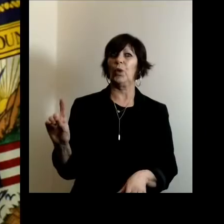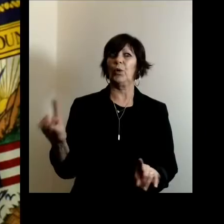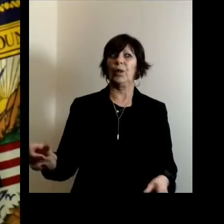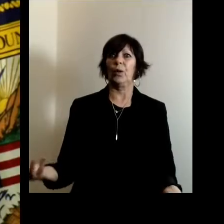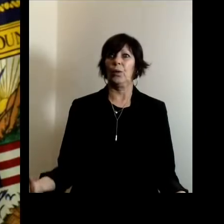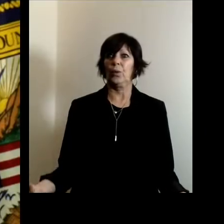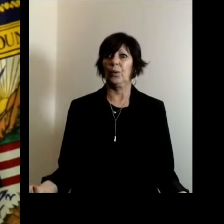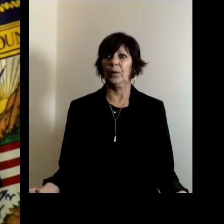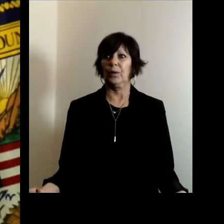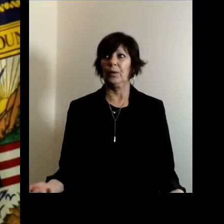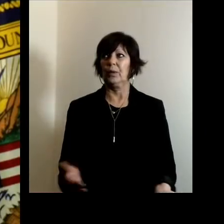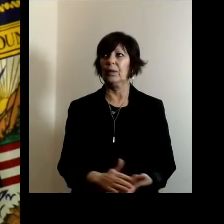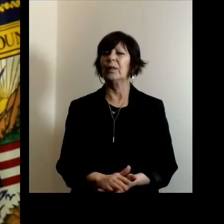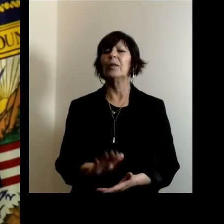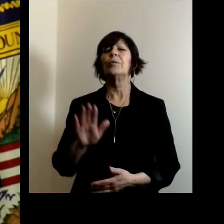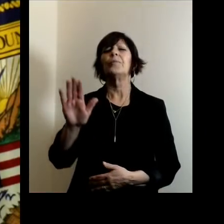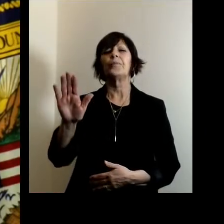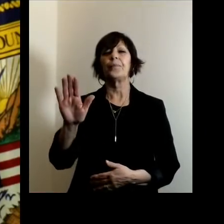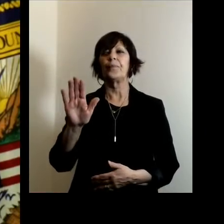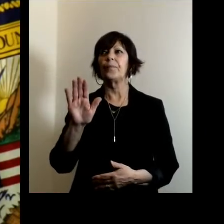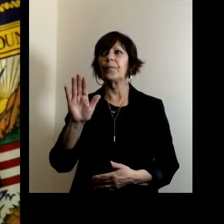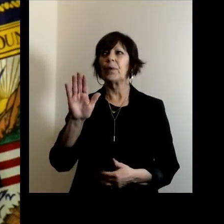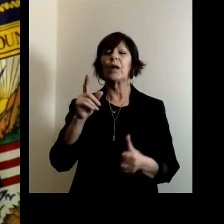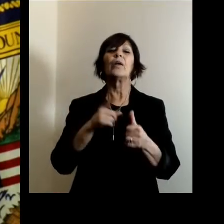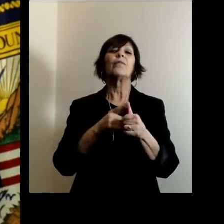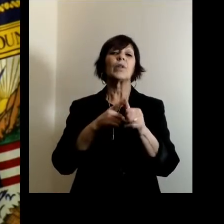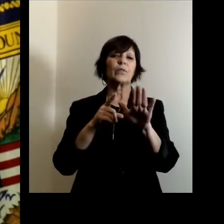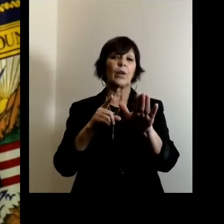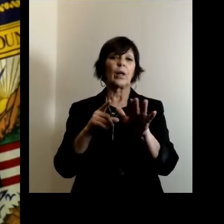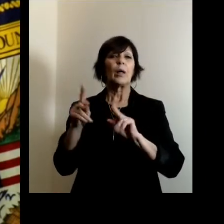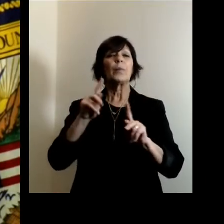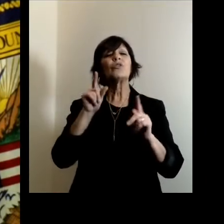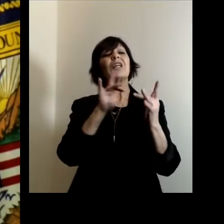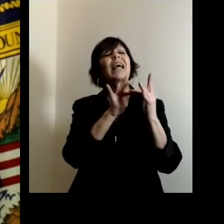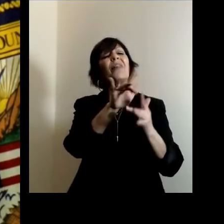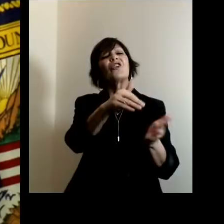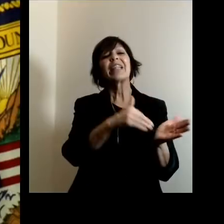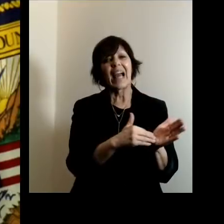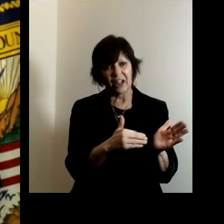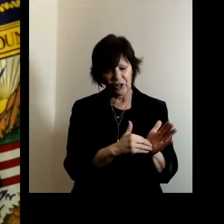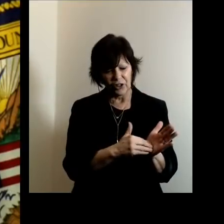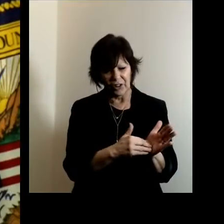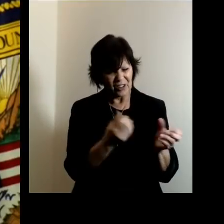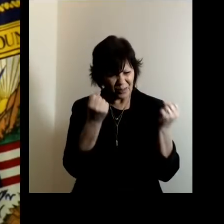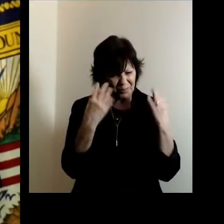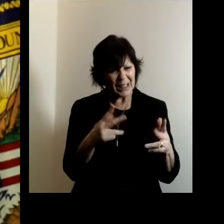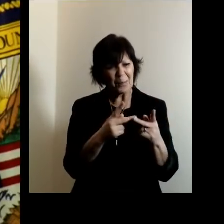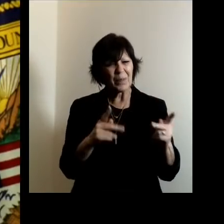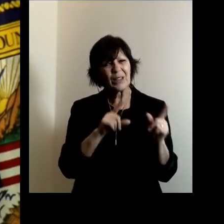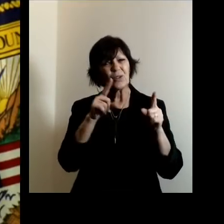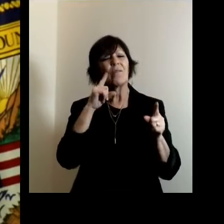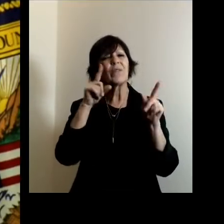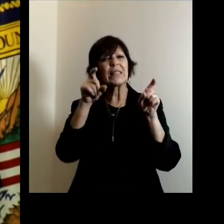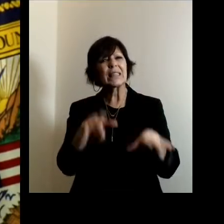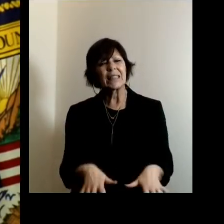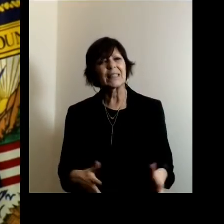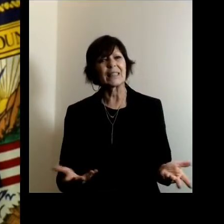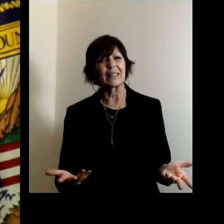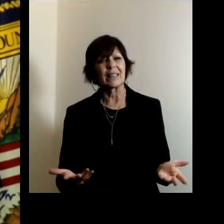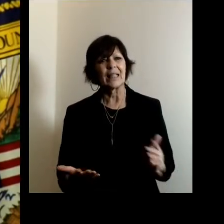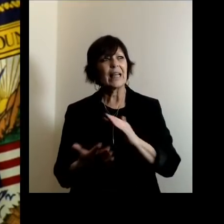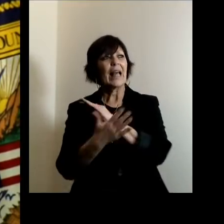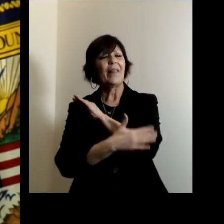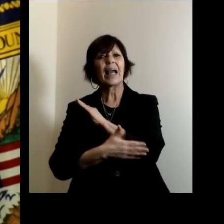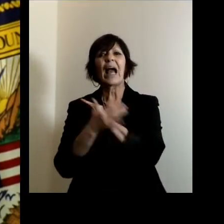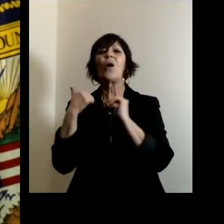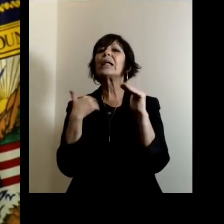then at that point? Well, first, Hannah, people should contact their doctor. There's many other testing sites available. The county has